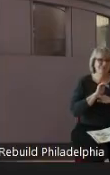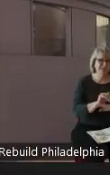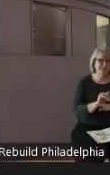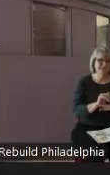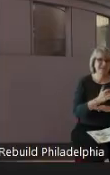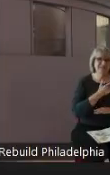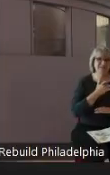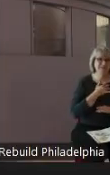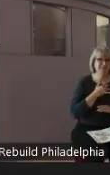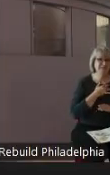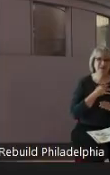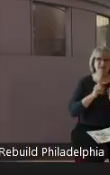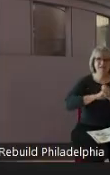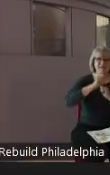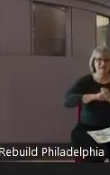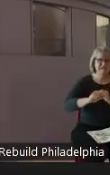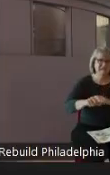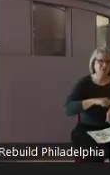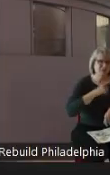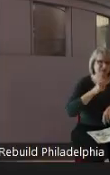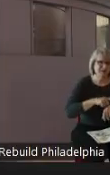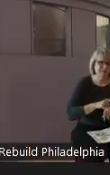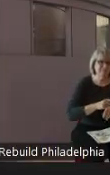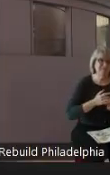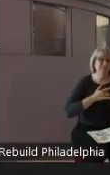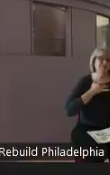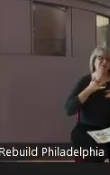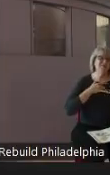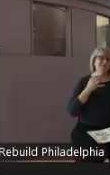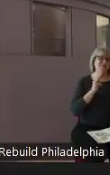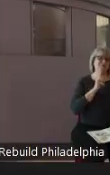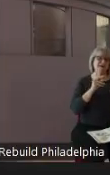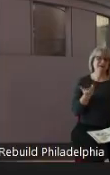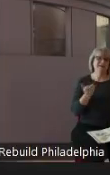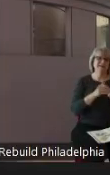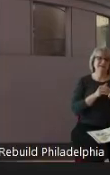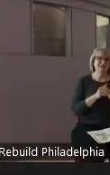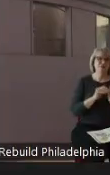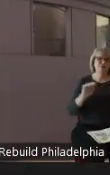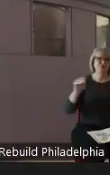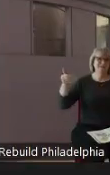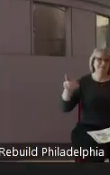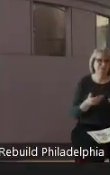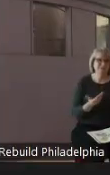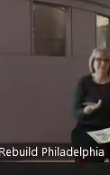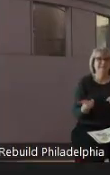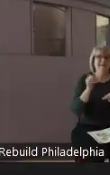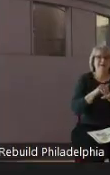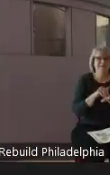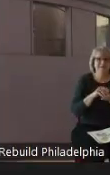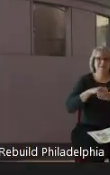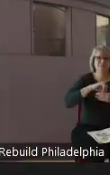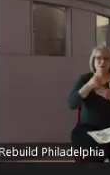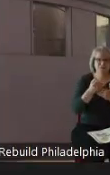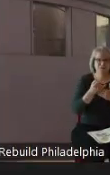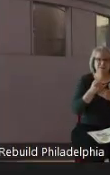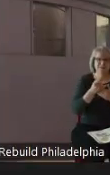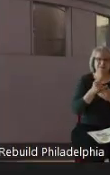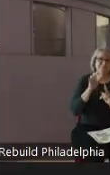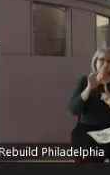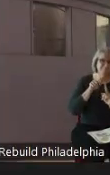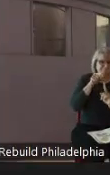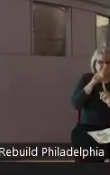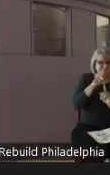It feels like too long, but we're really excited to be back in this room, reintroducing this project and most